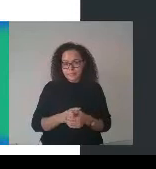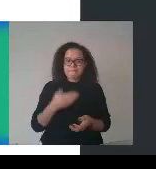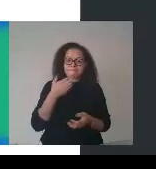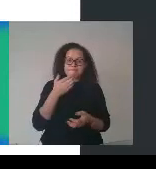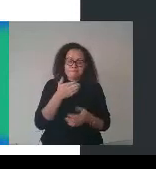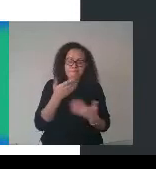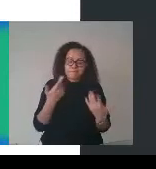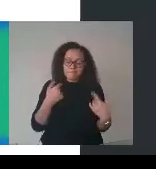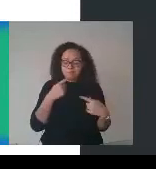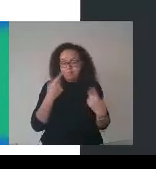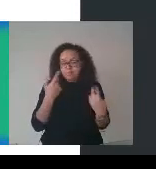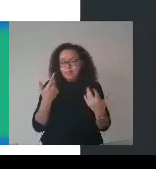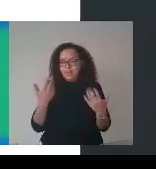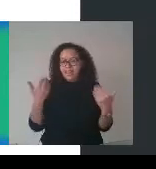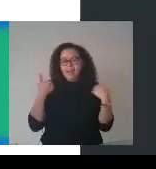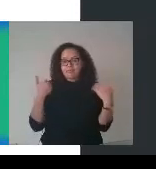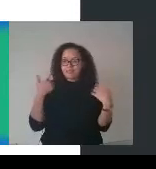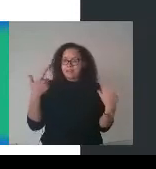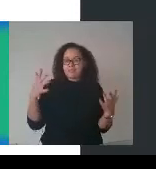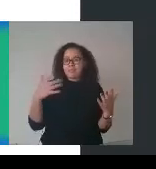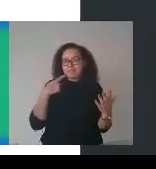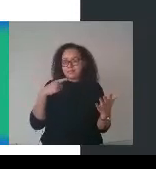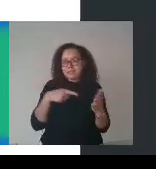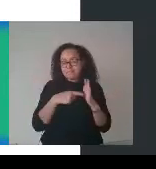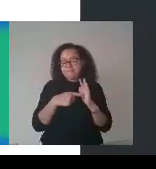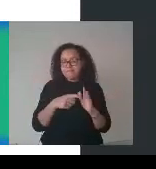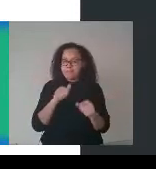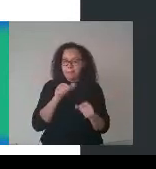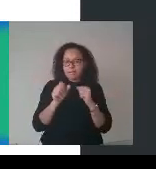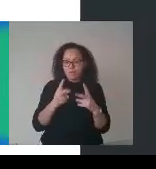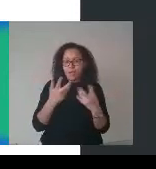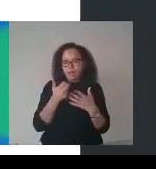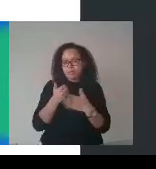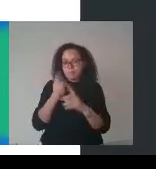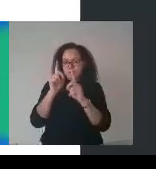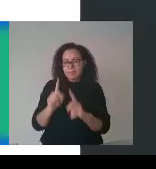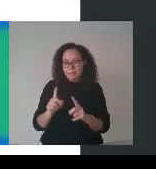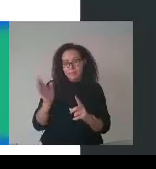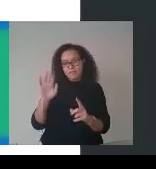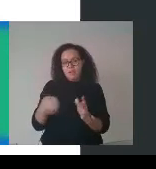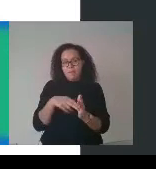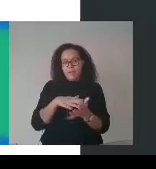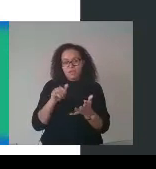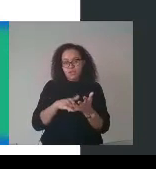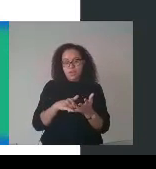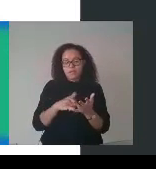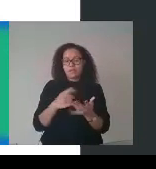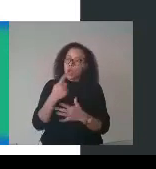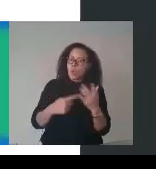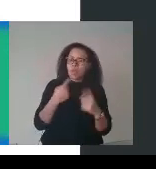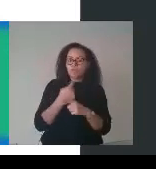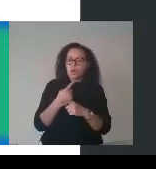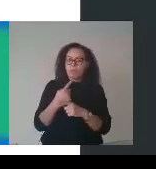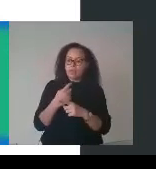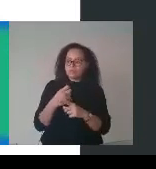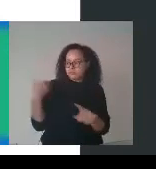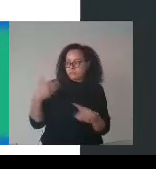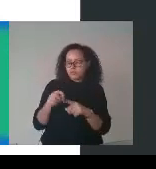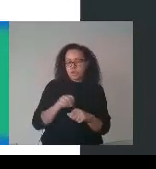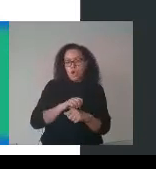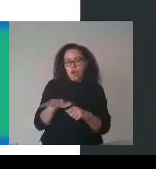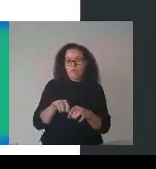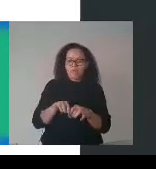that exercise has been voted one of the best ways to support people and help the NHS. And this isn't just during the pandemic. As you've heard in the news, elective surgeries